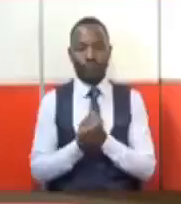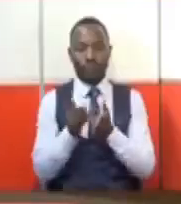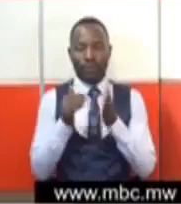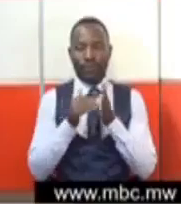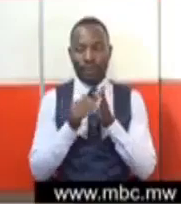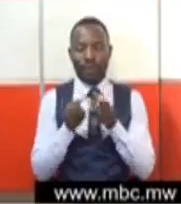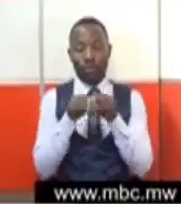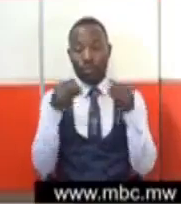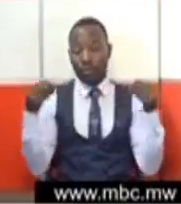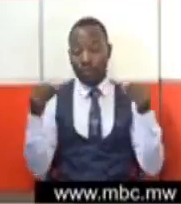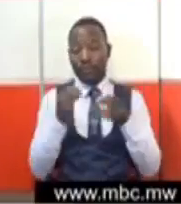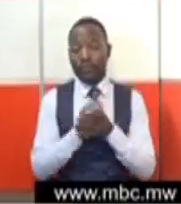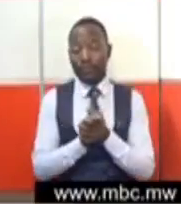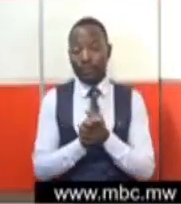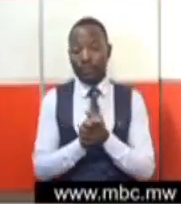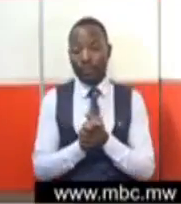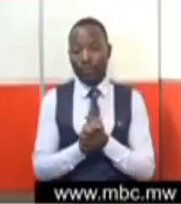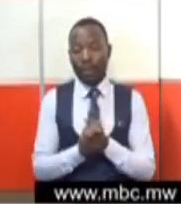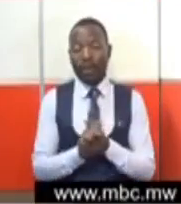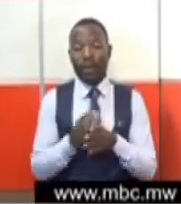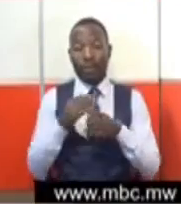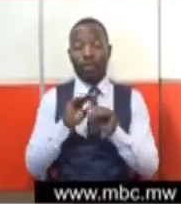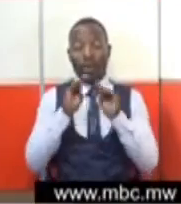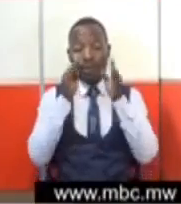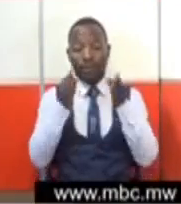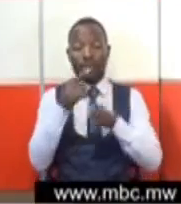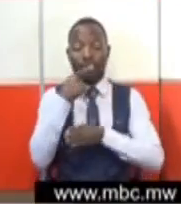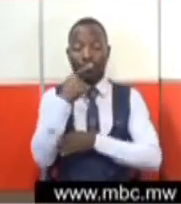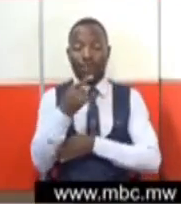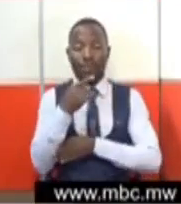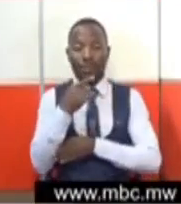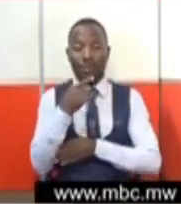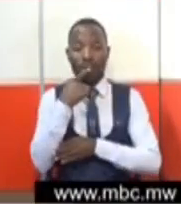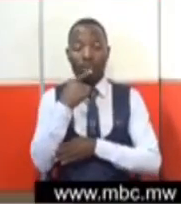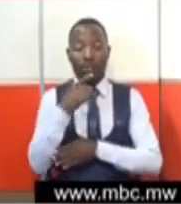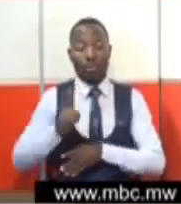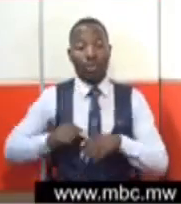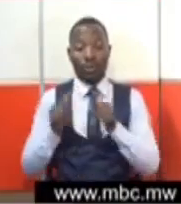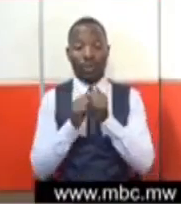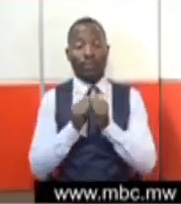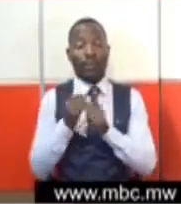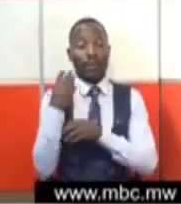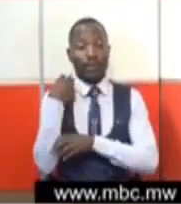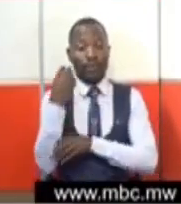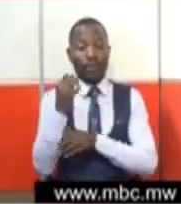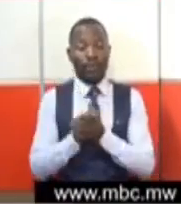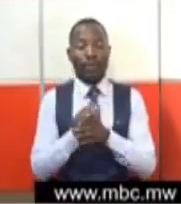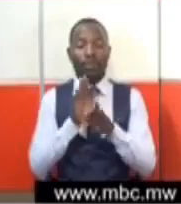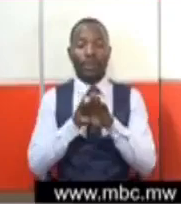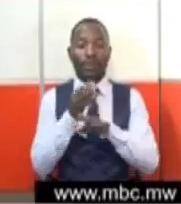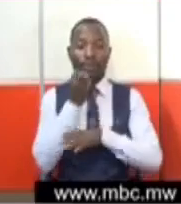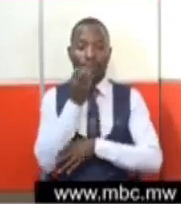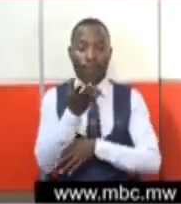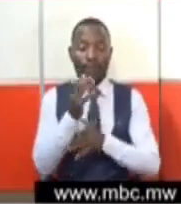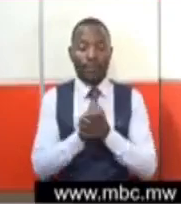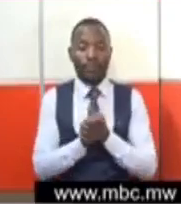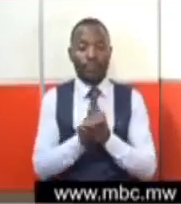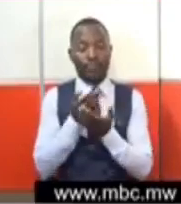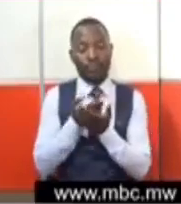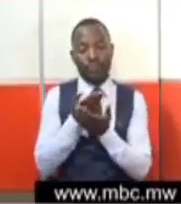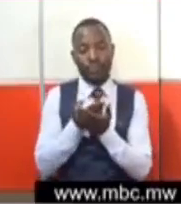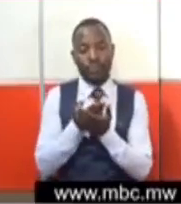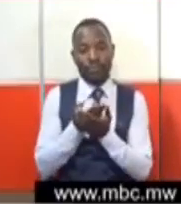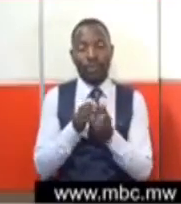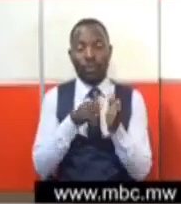Welcome back to NBC News. Concerned teachers of Malawi have expressed satisfaction with government's quick response to their